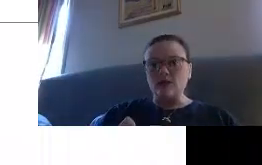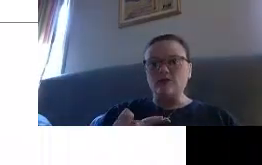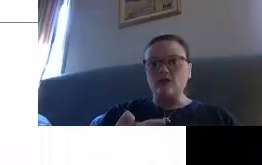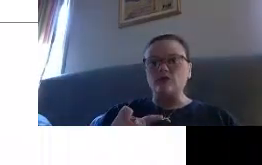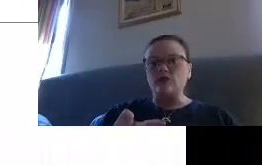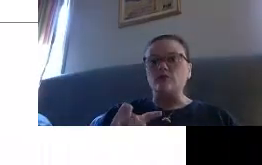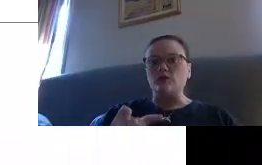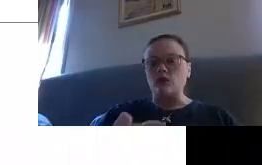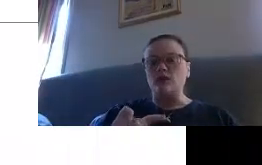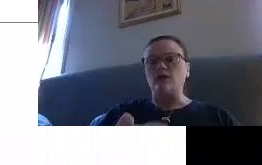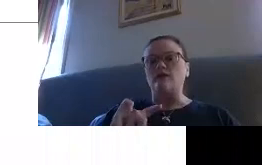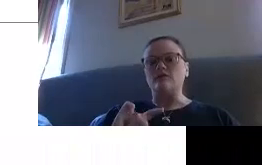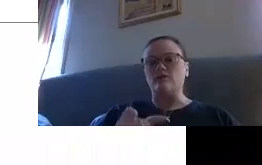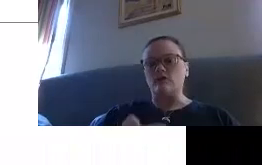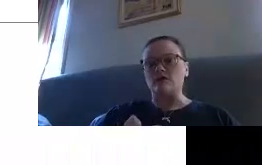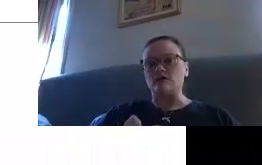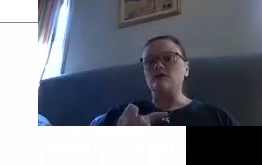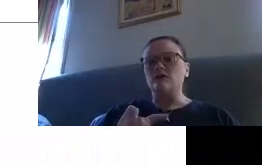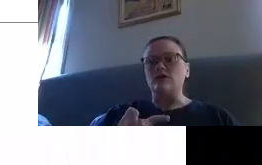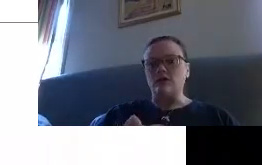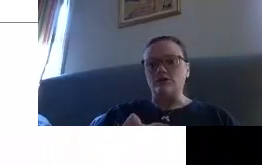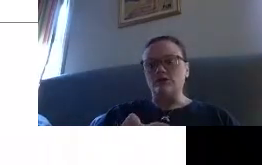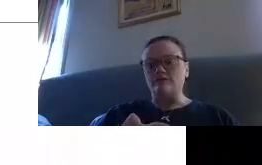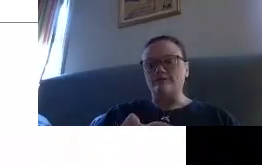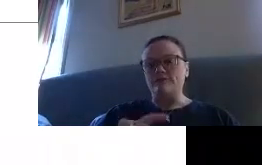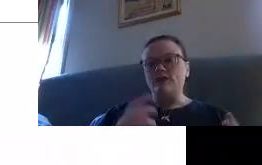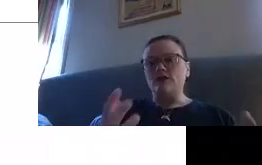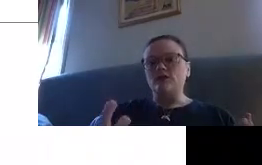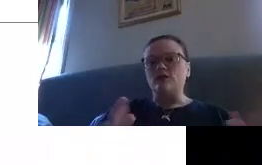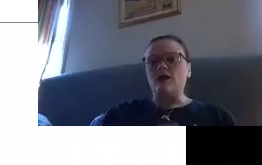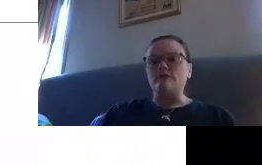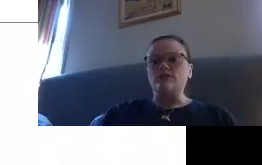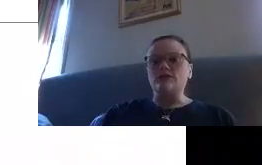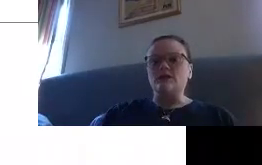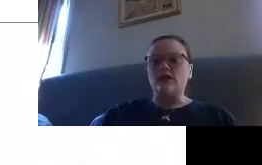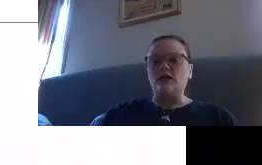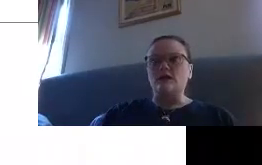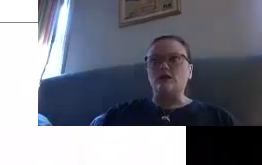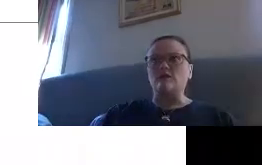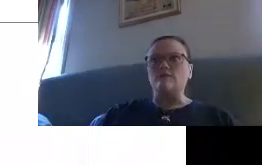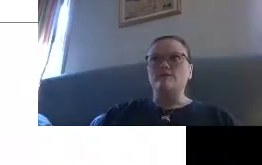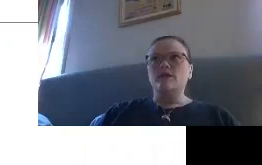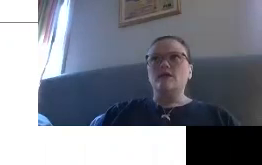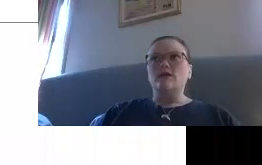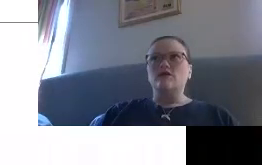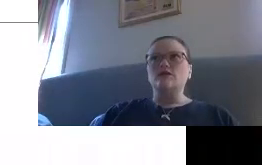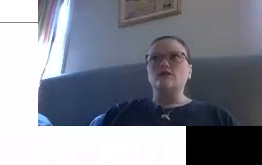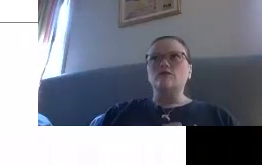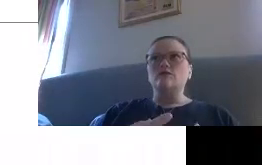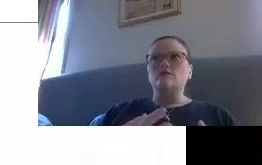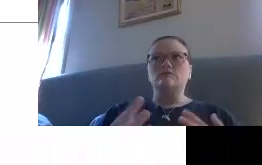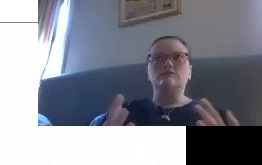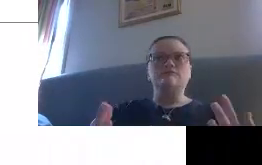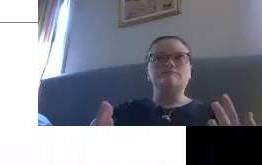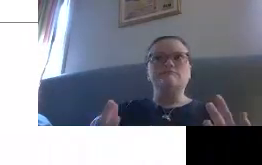these are individuals who have been working on this for months and years. So I would just say that, and